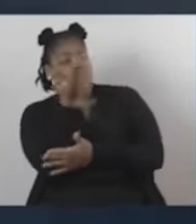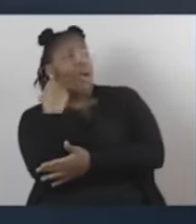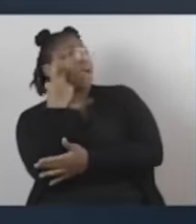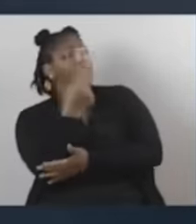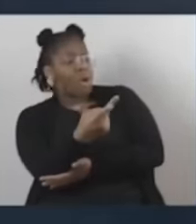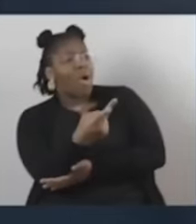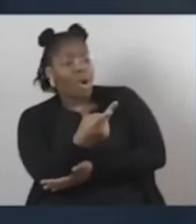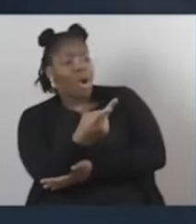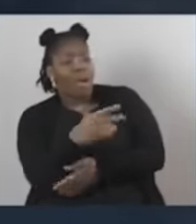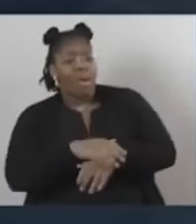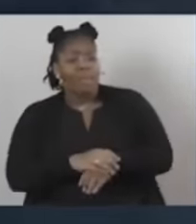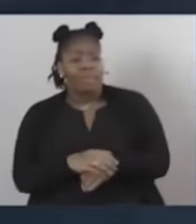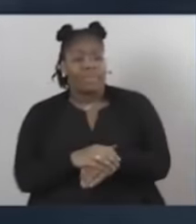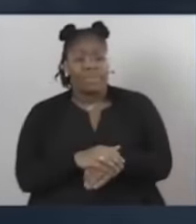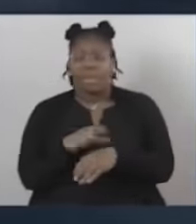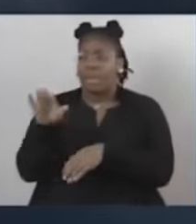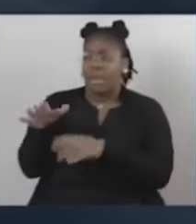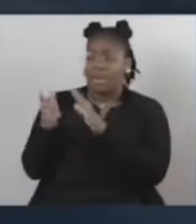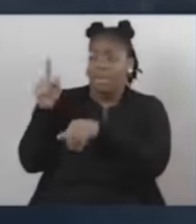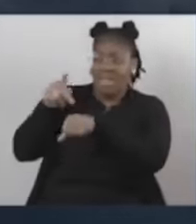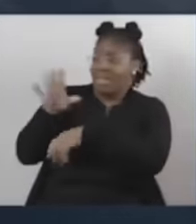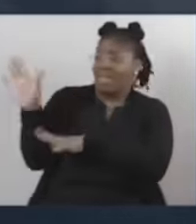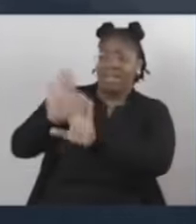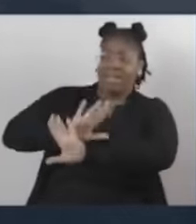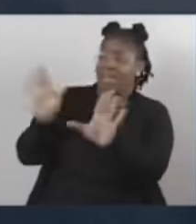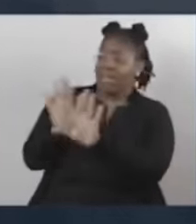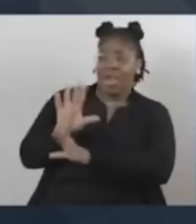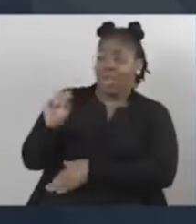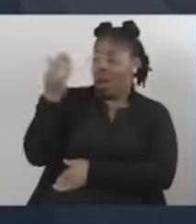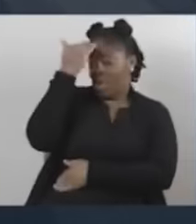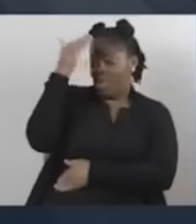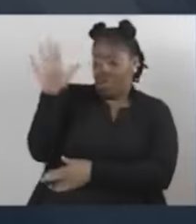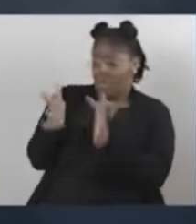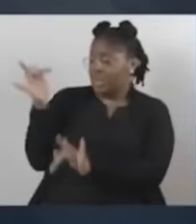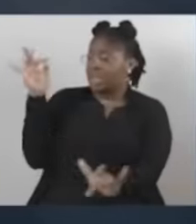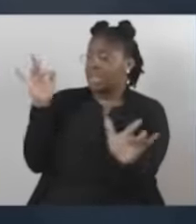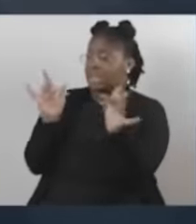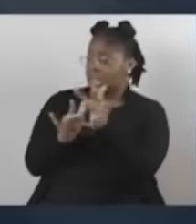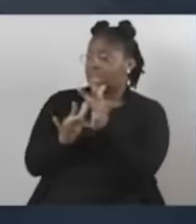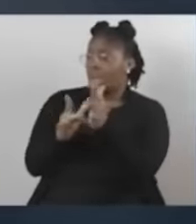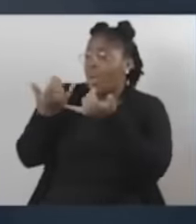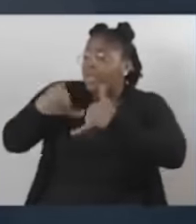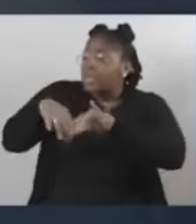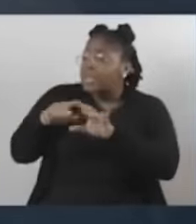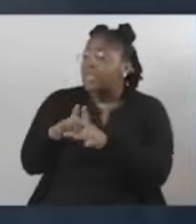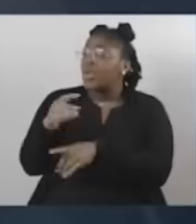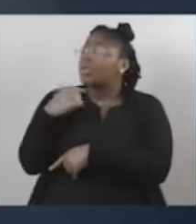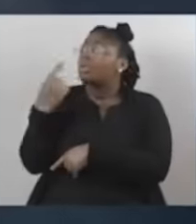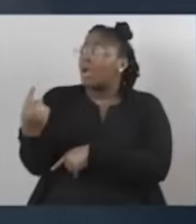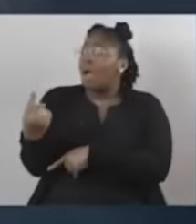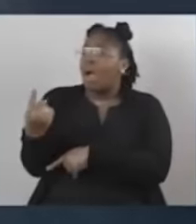Galilean." But Peter said, "Man, I do not know what you're talking about." And instantly, while he was still speaking, the cock